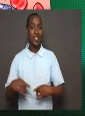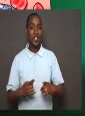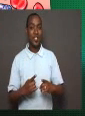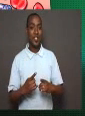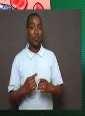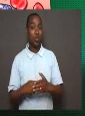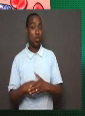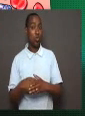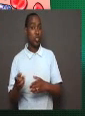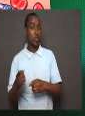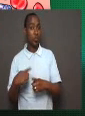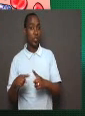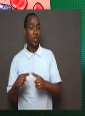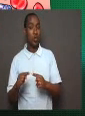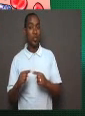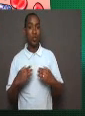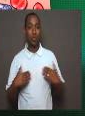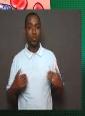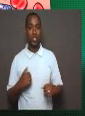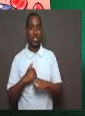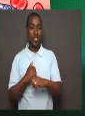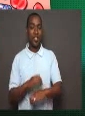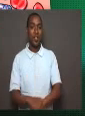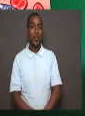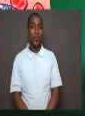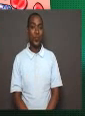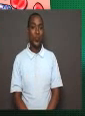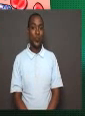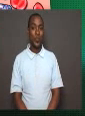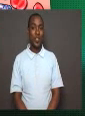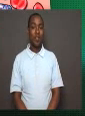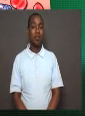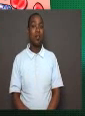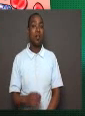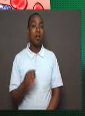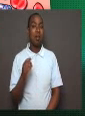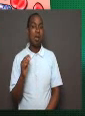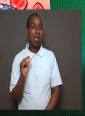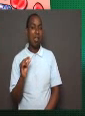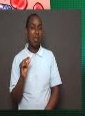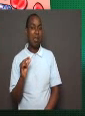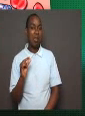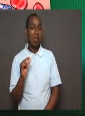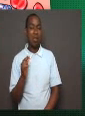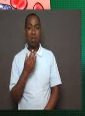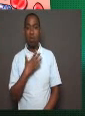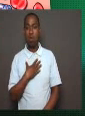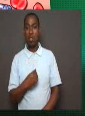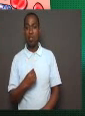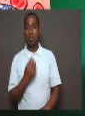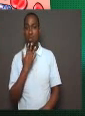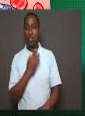microbes. Some white blood cells form antibodies to fight off